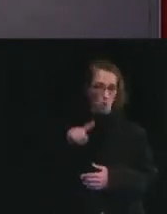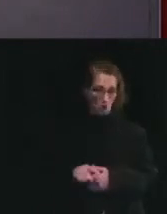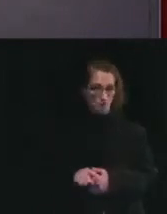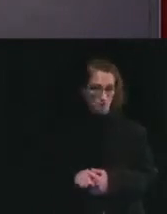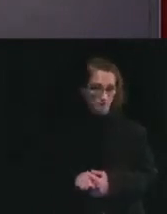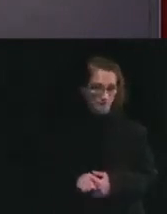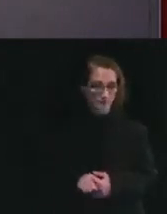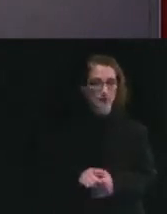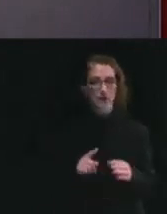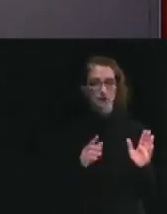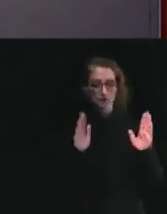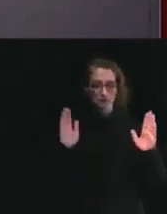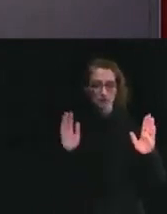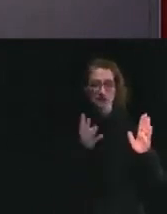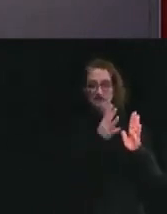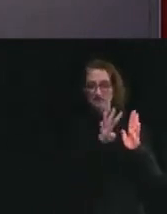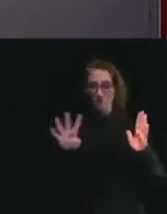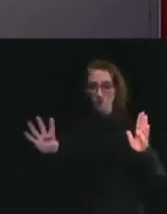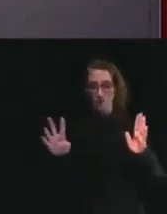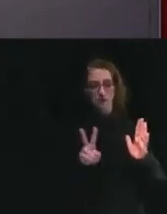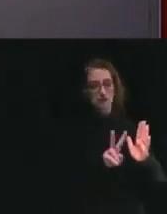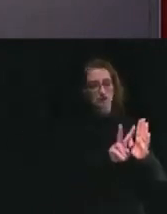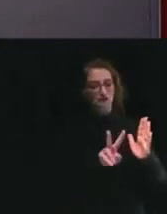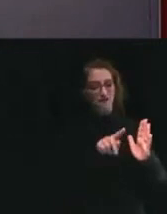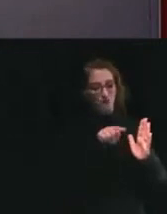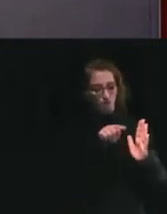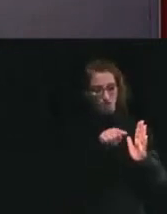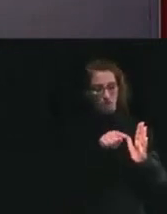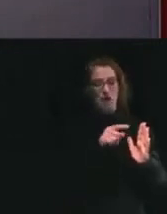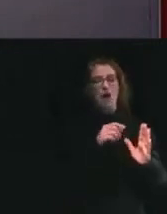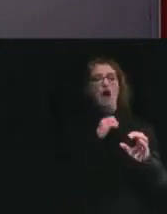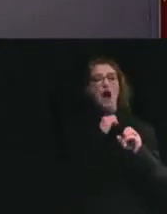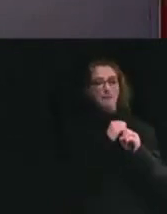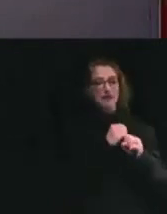For example, in the last 4 weeks, maybe you worked